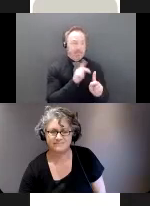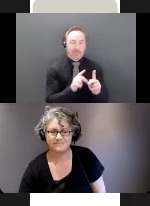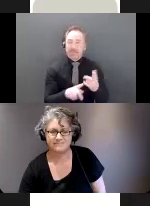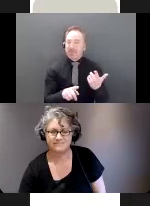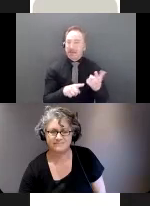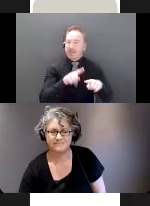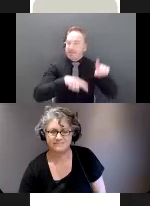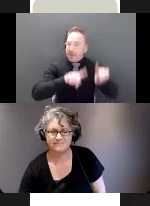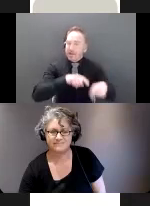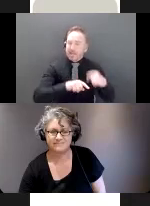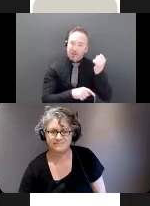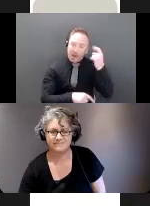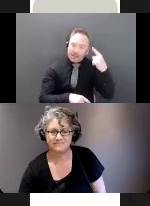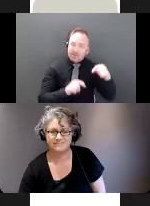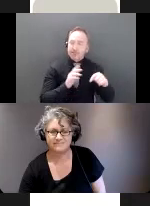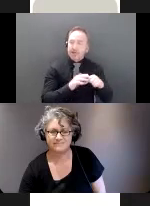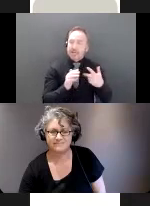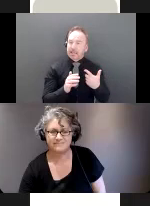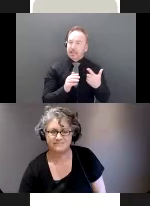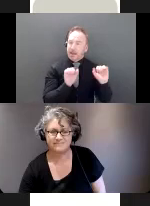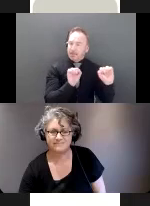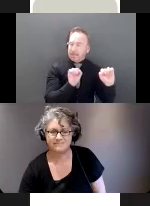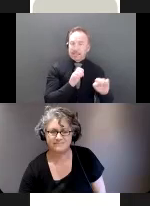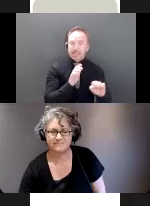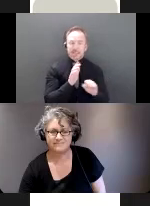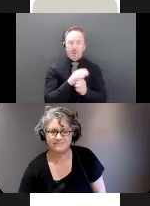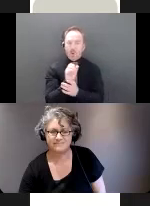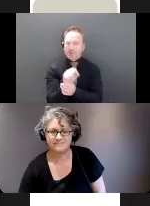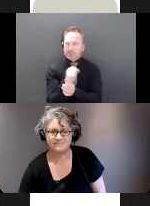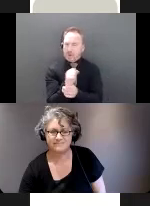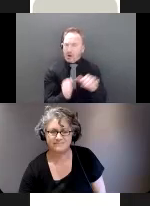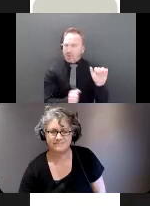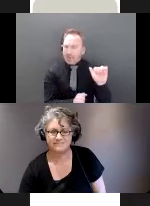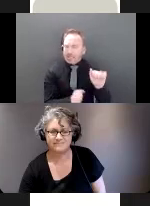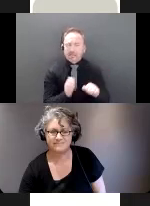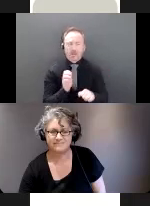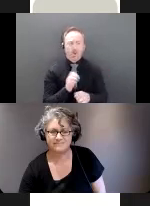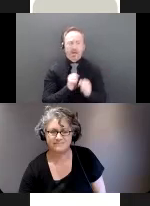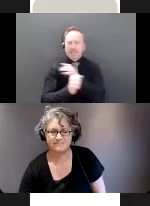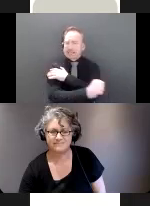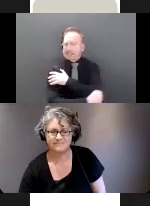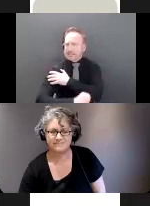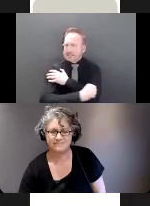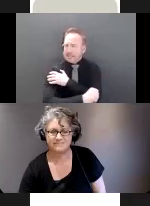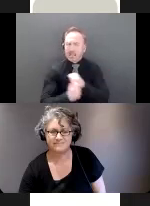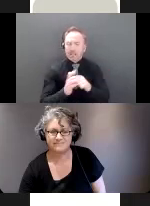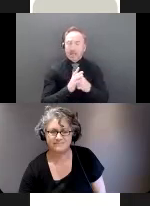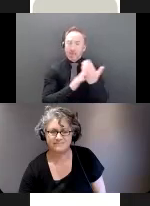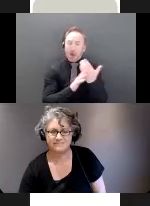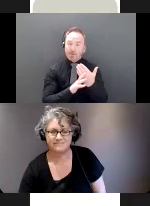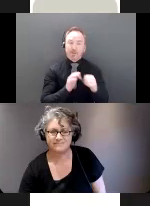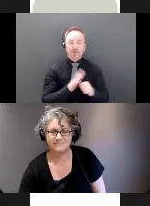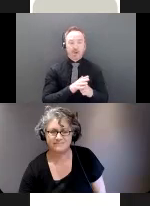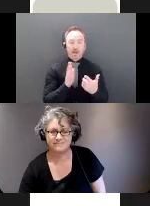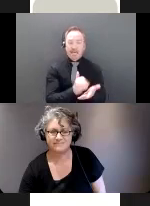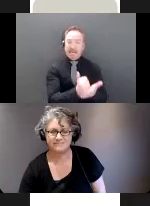have arthritis and joint issues. And they also have that, activation of all the creative parts of your